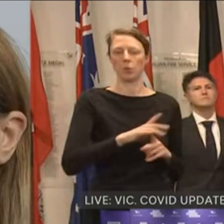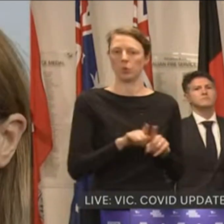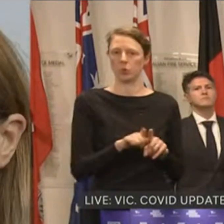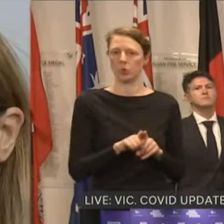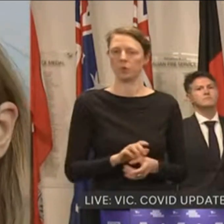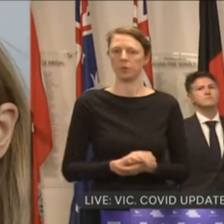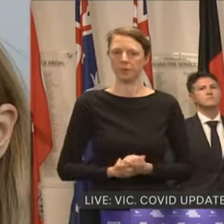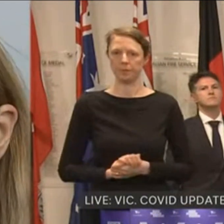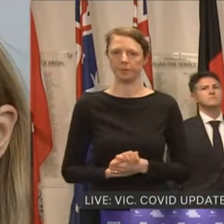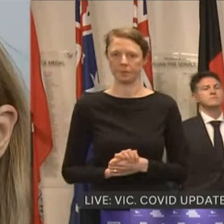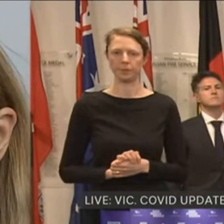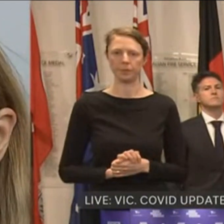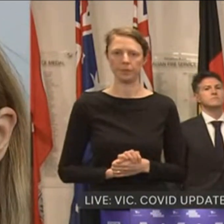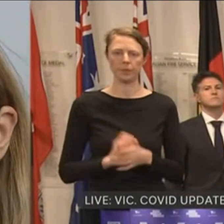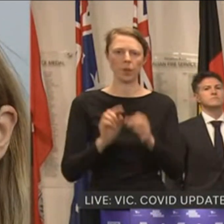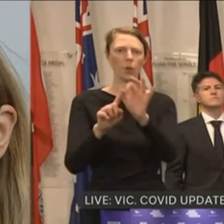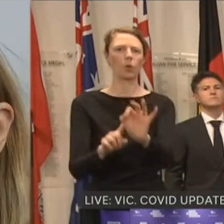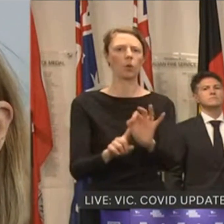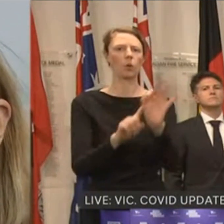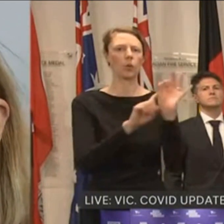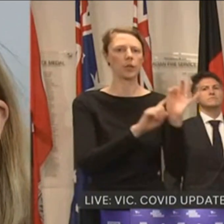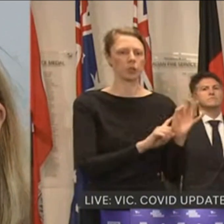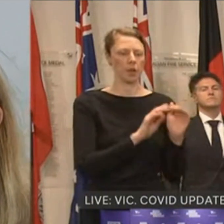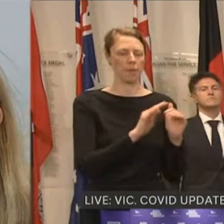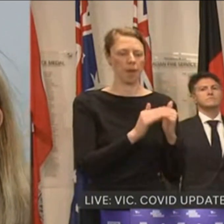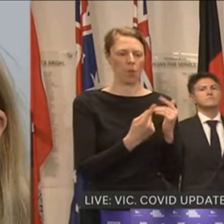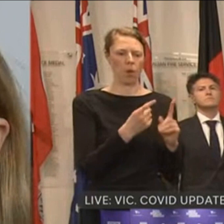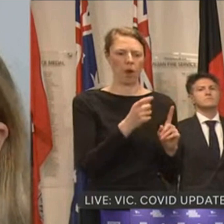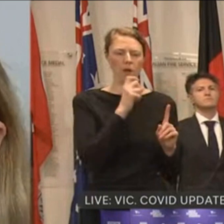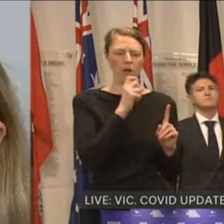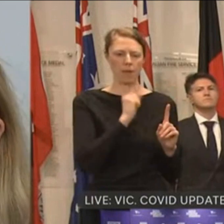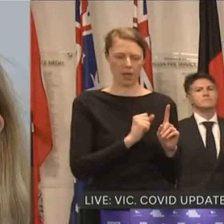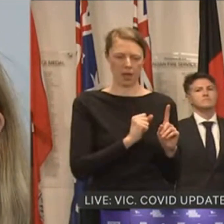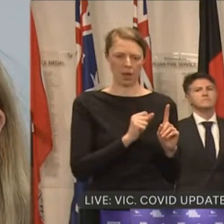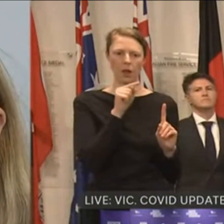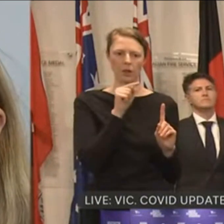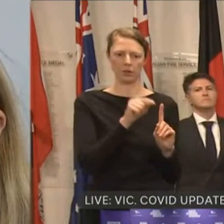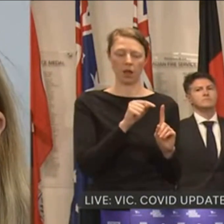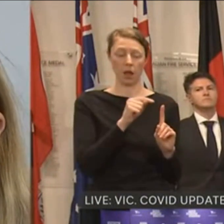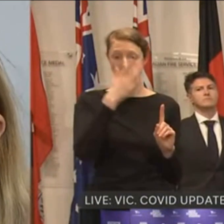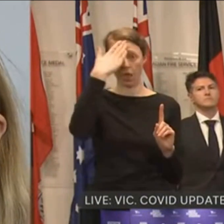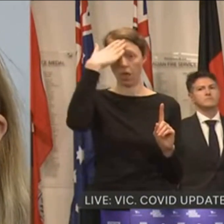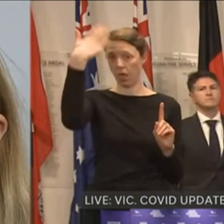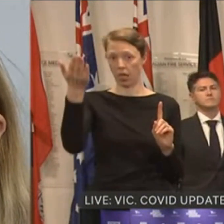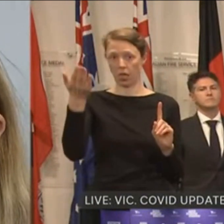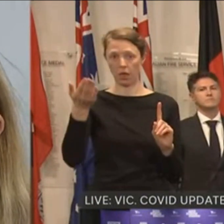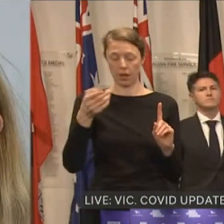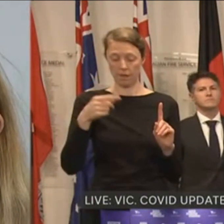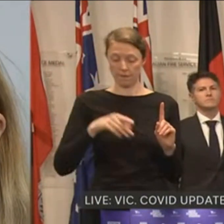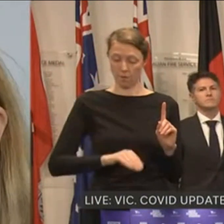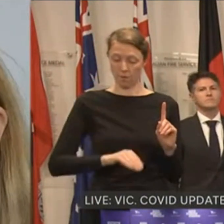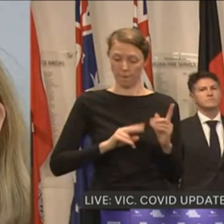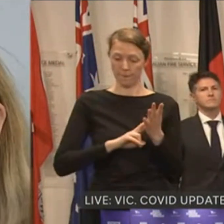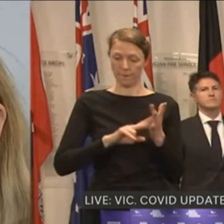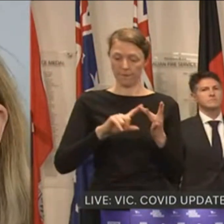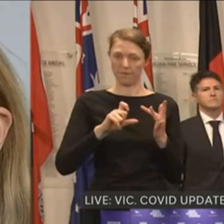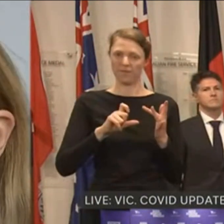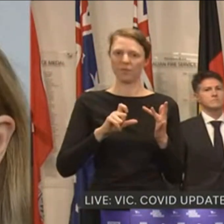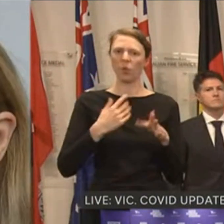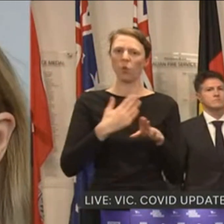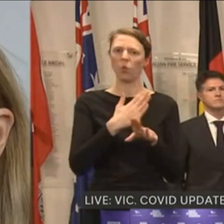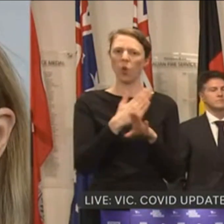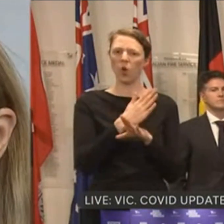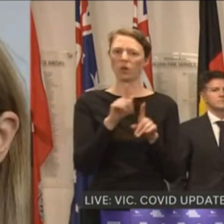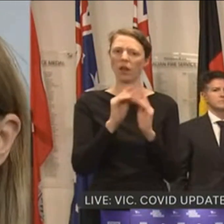cases from Albury that were also travel there. We had a case in Merimbula, and remember we've also mentioned yesterday that there was a case